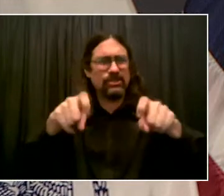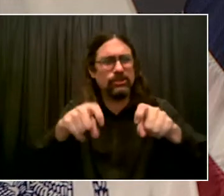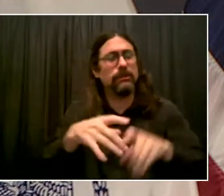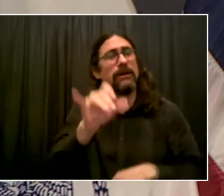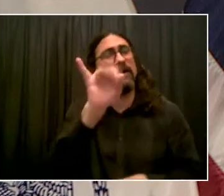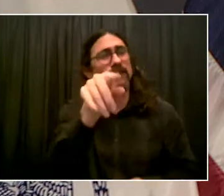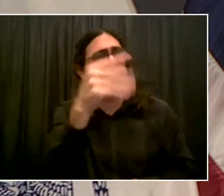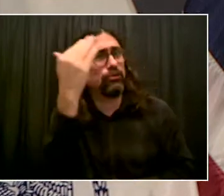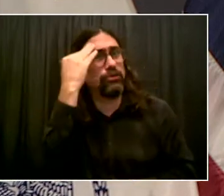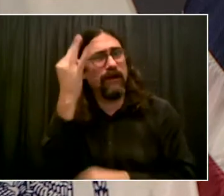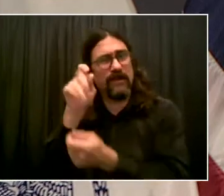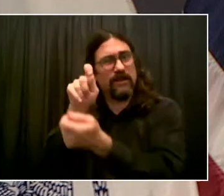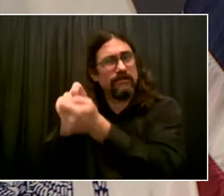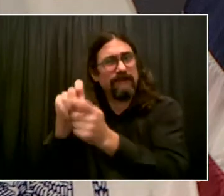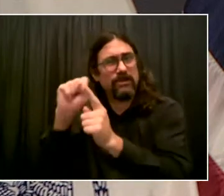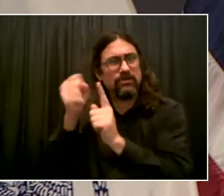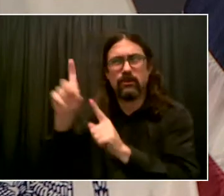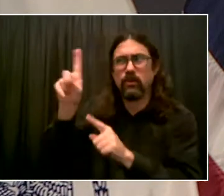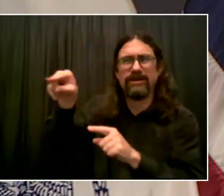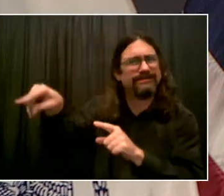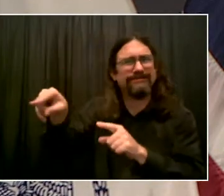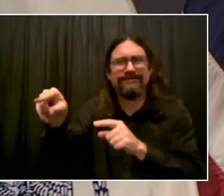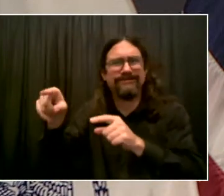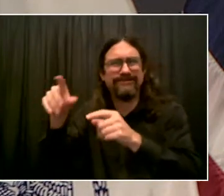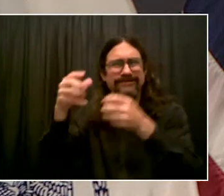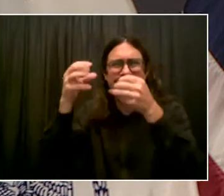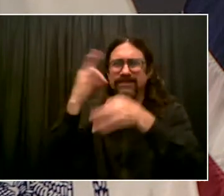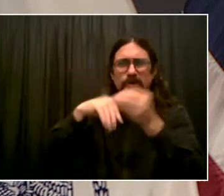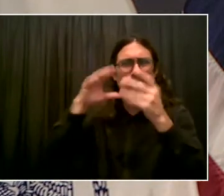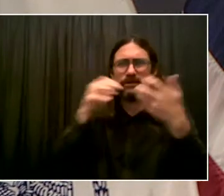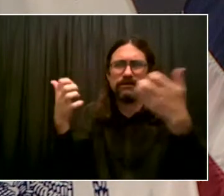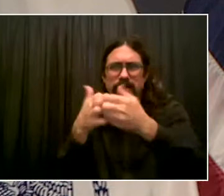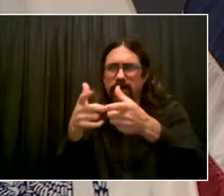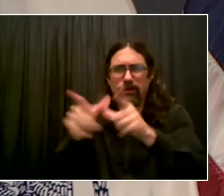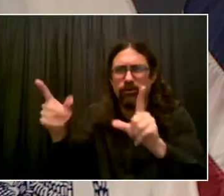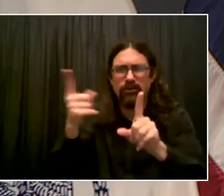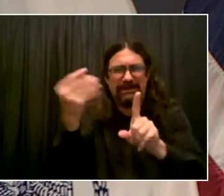specific need that's not filled right now, we'll go and find